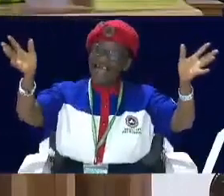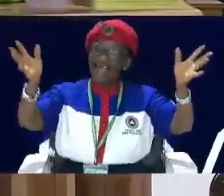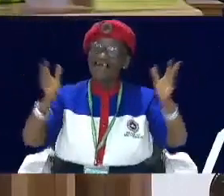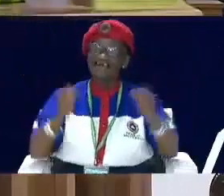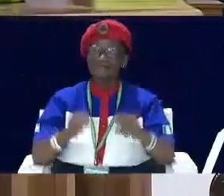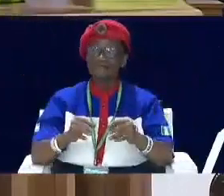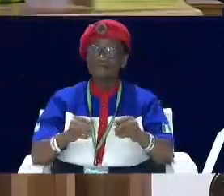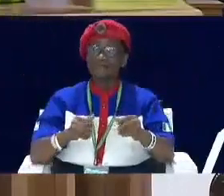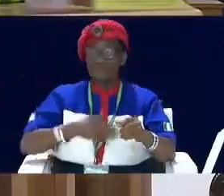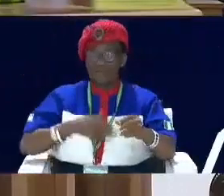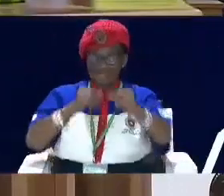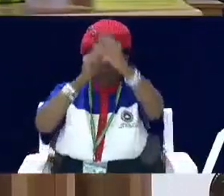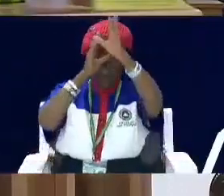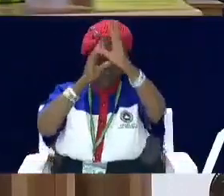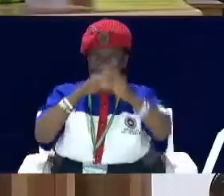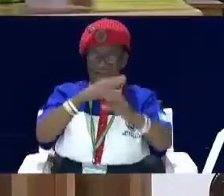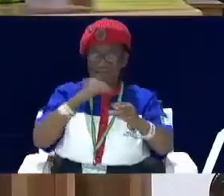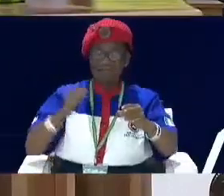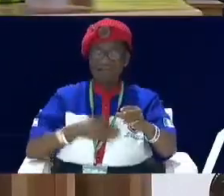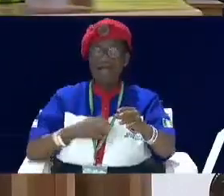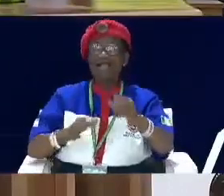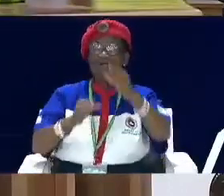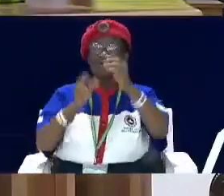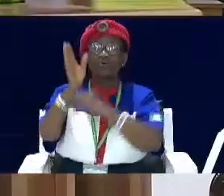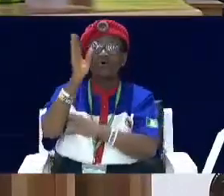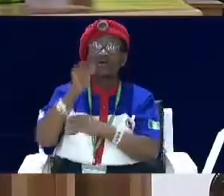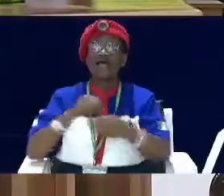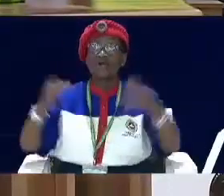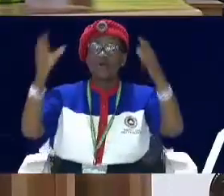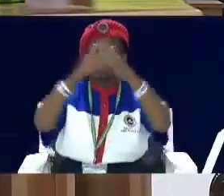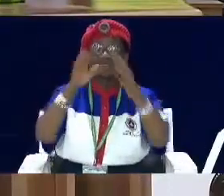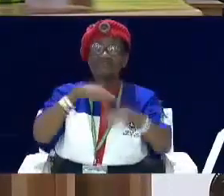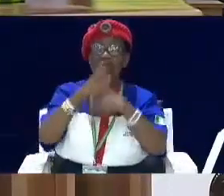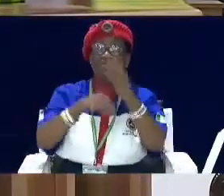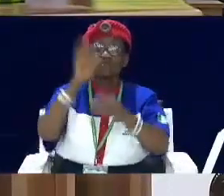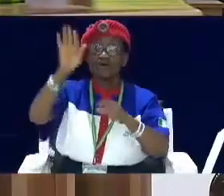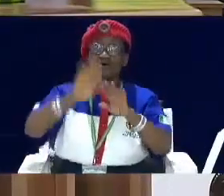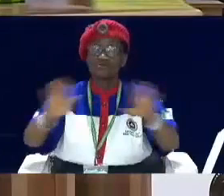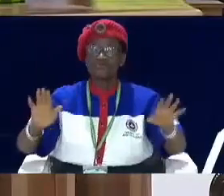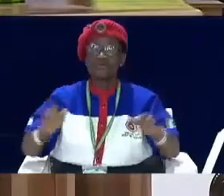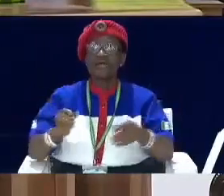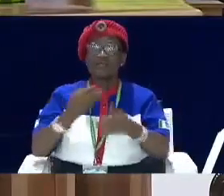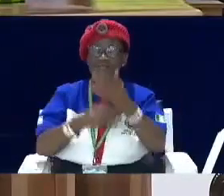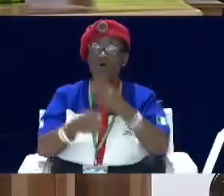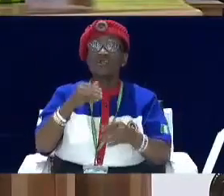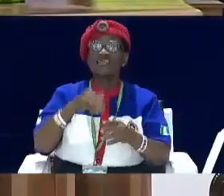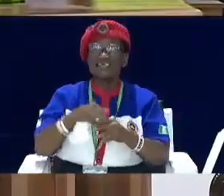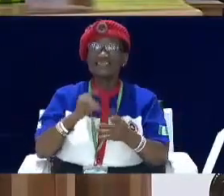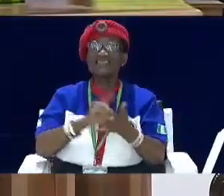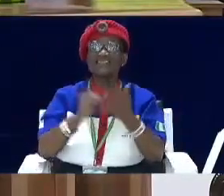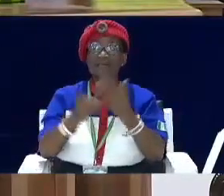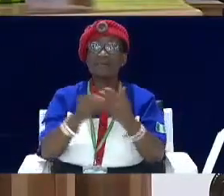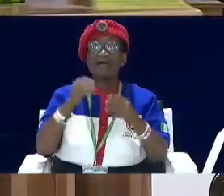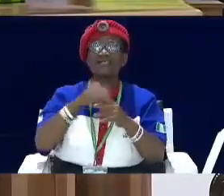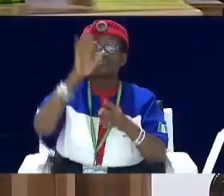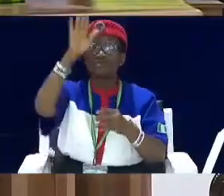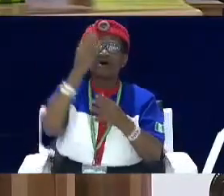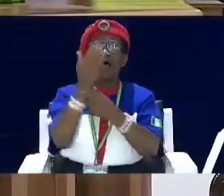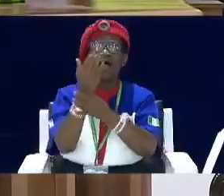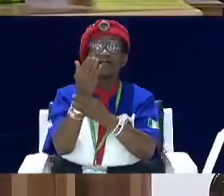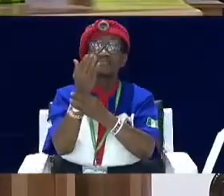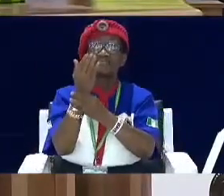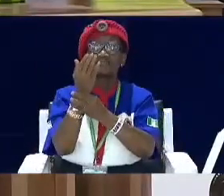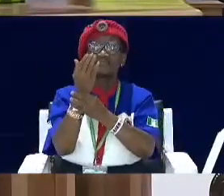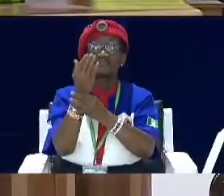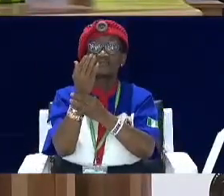My Father, my God, I commit all your children born in the month of December into your hands. Baba mi ati Olorun mi o fi awon omo re wonyi ti a bi ninu